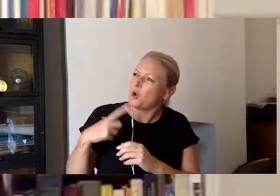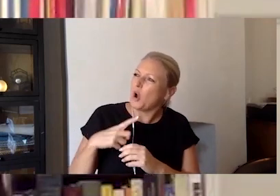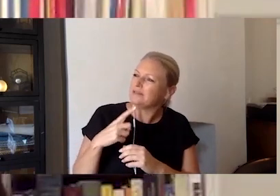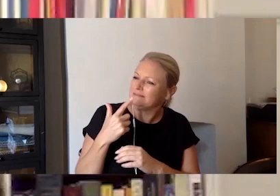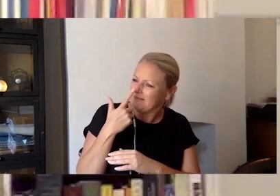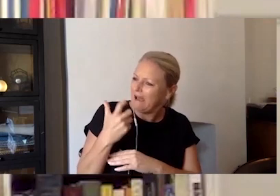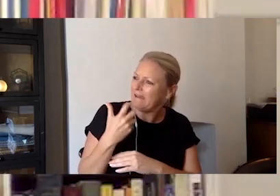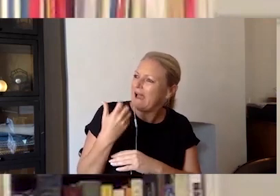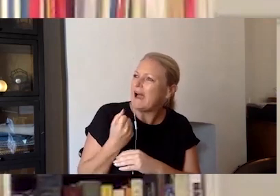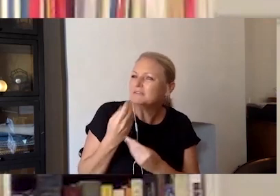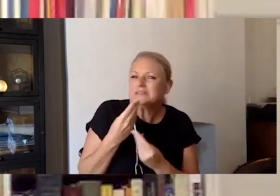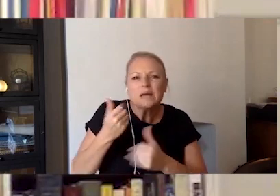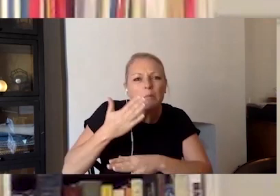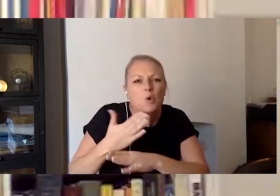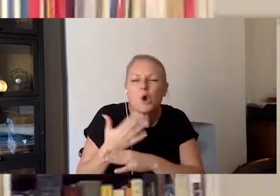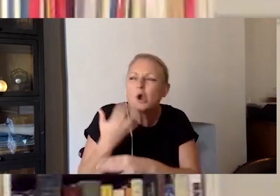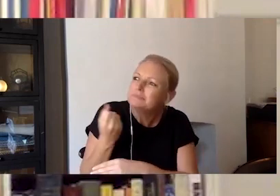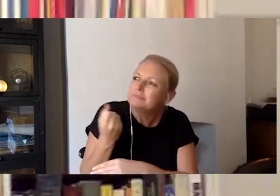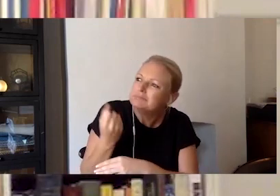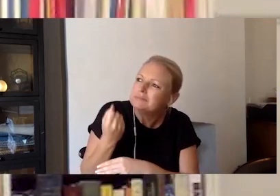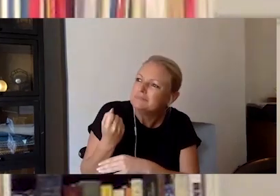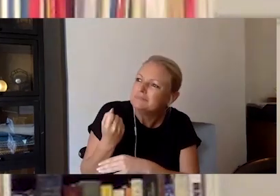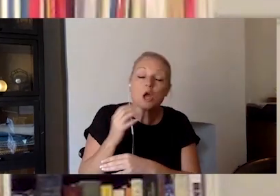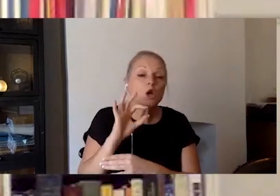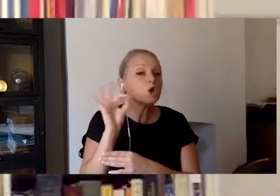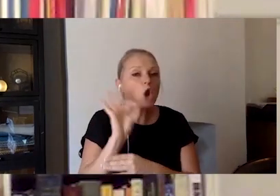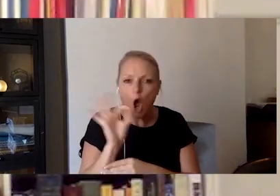No, dig down into what you are genuinely